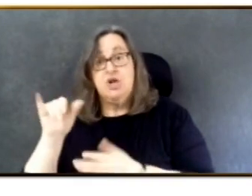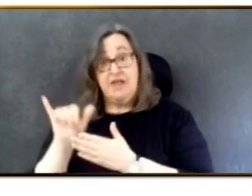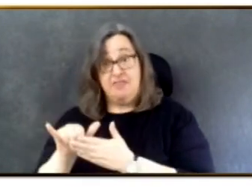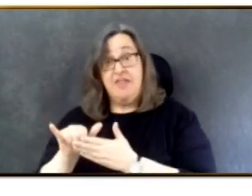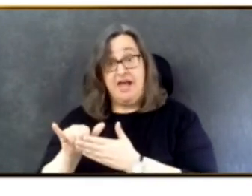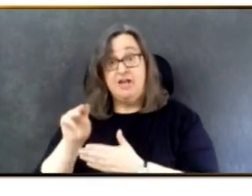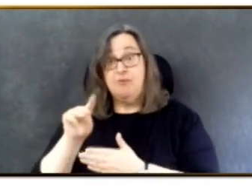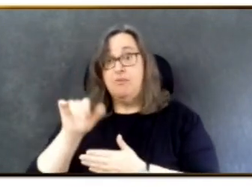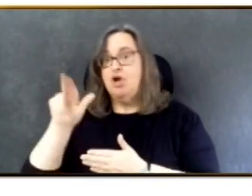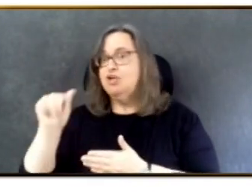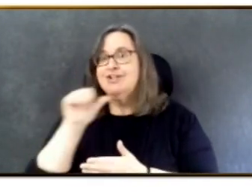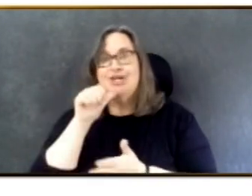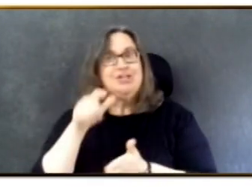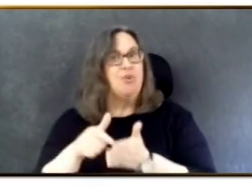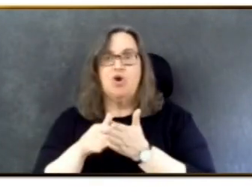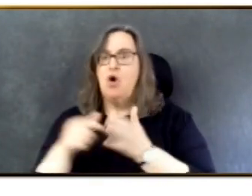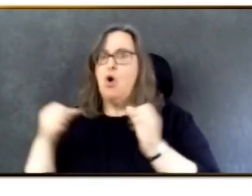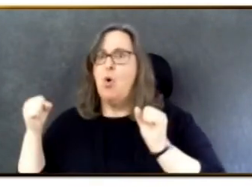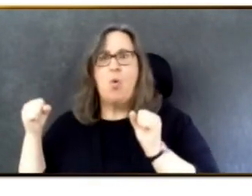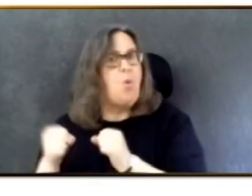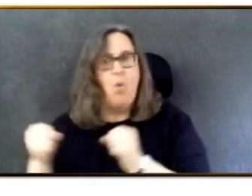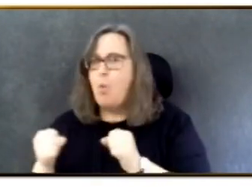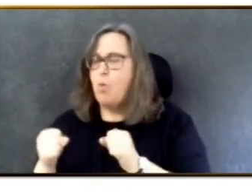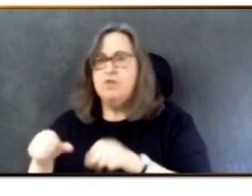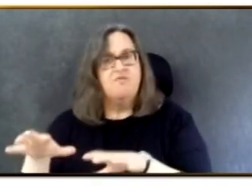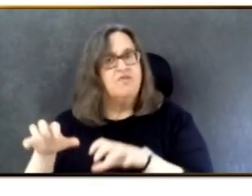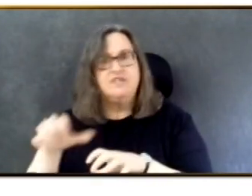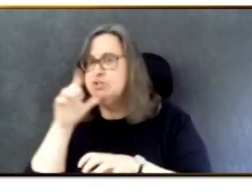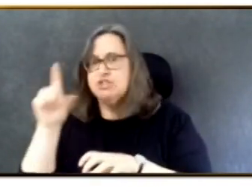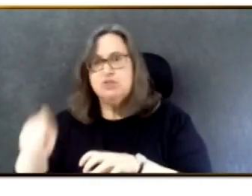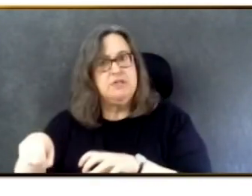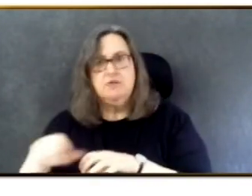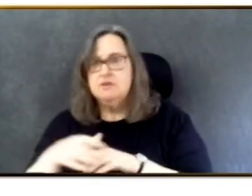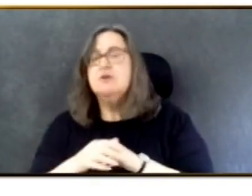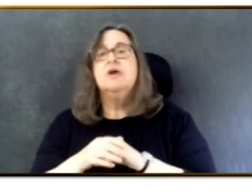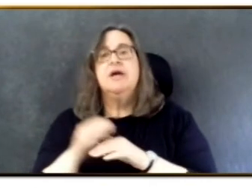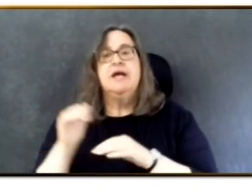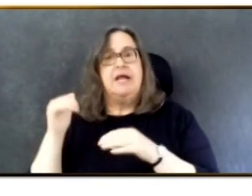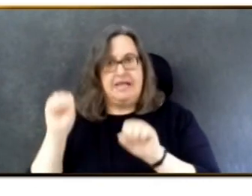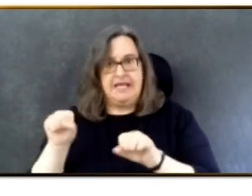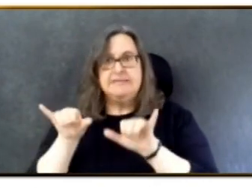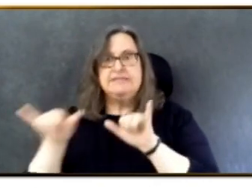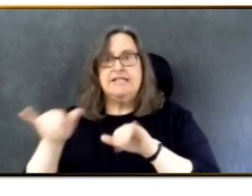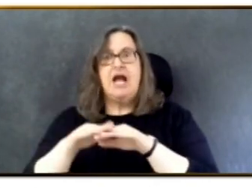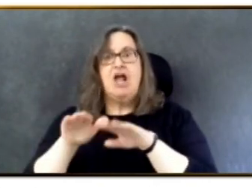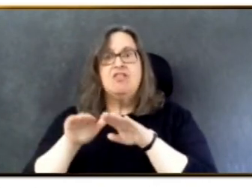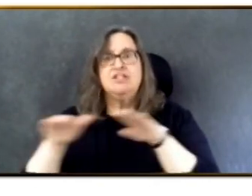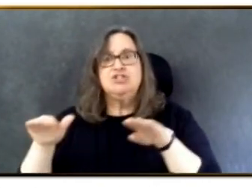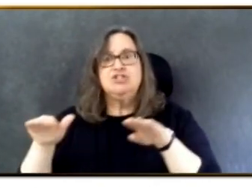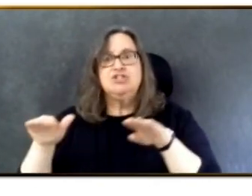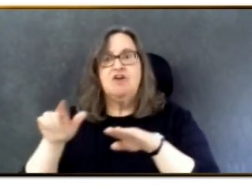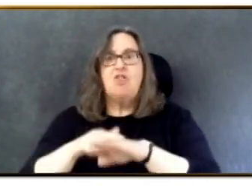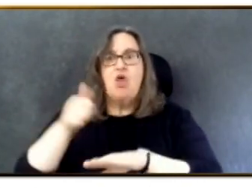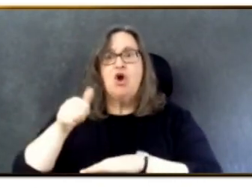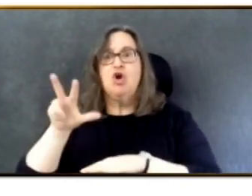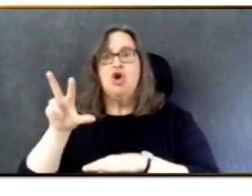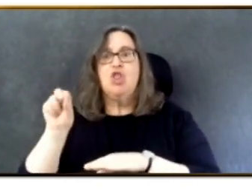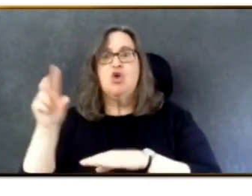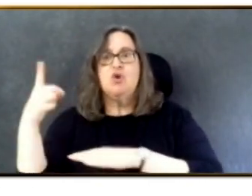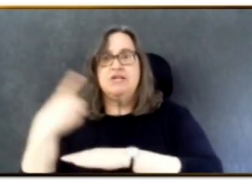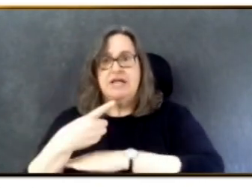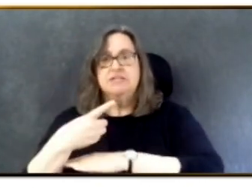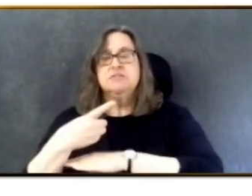does not require ultra-cold freezer storage and has a longer shelf life of 30 days if kept